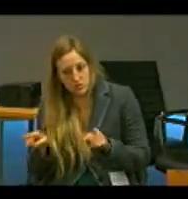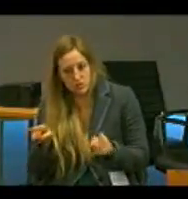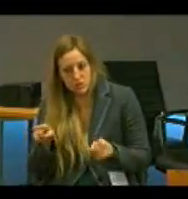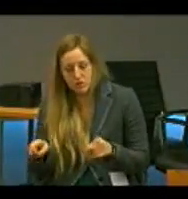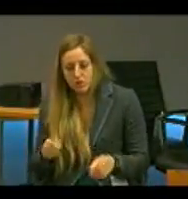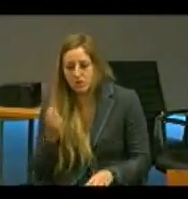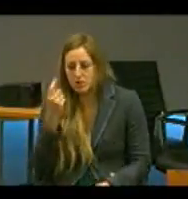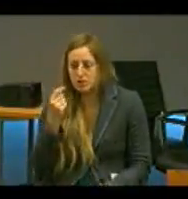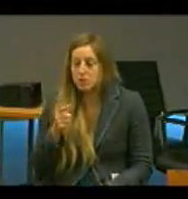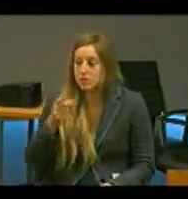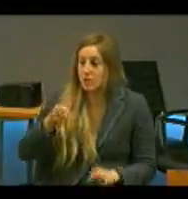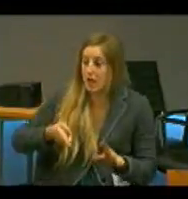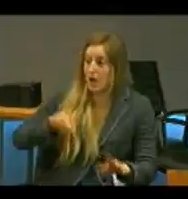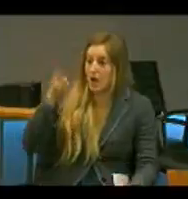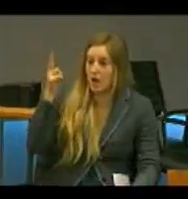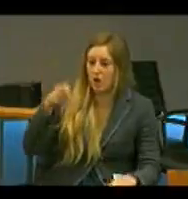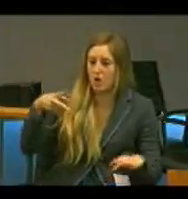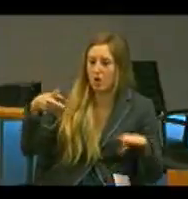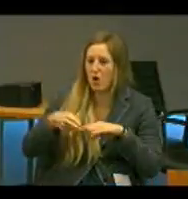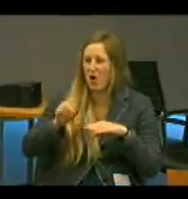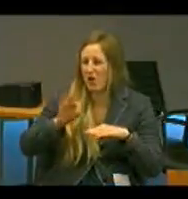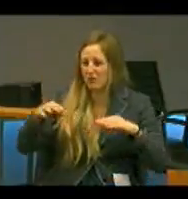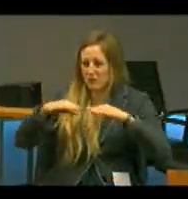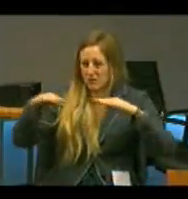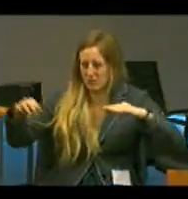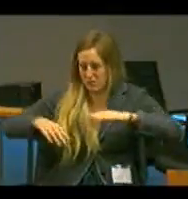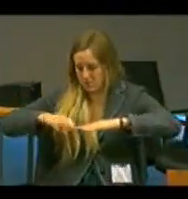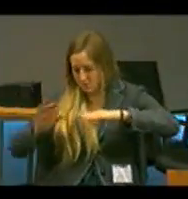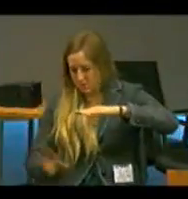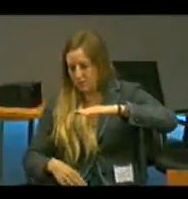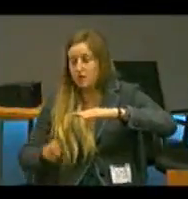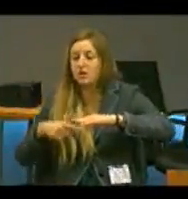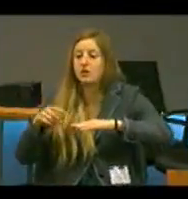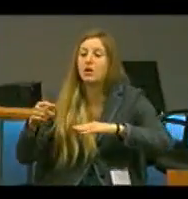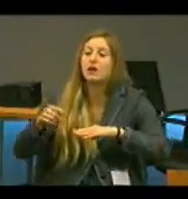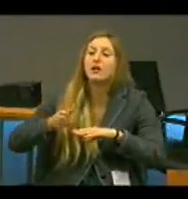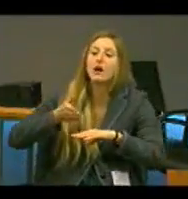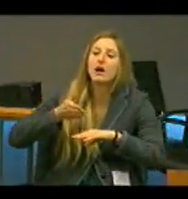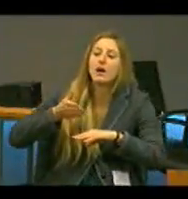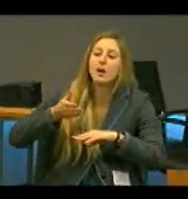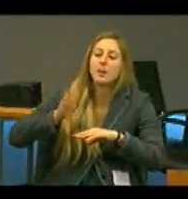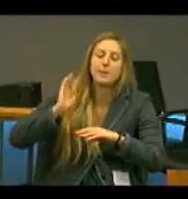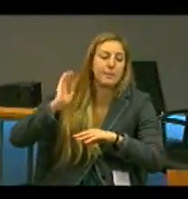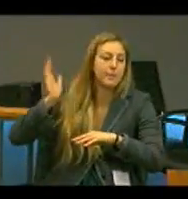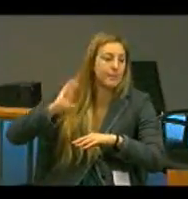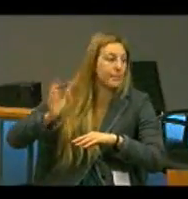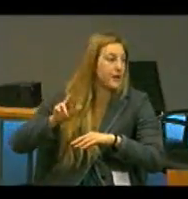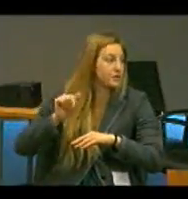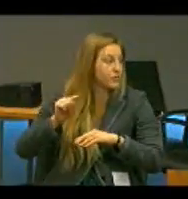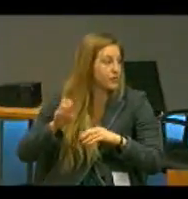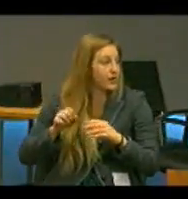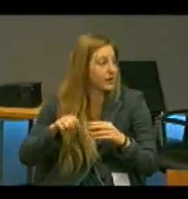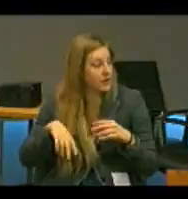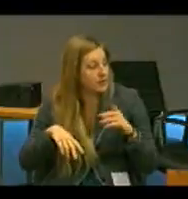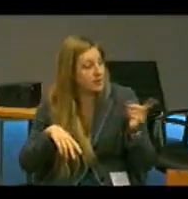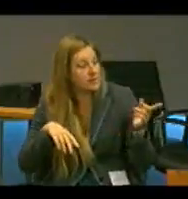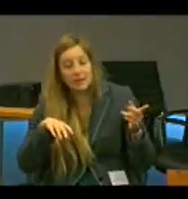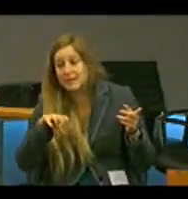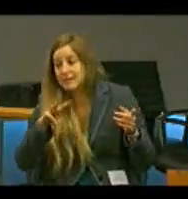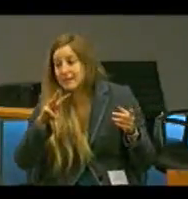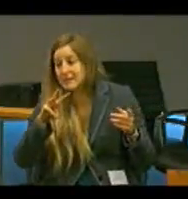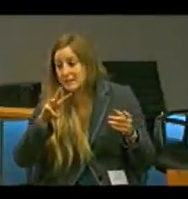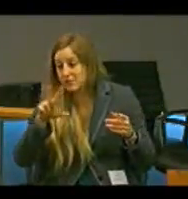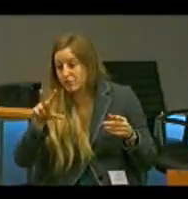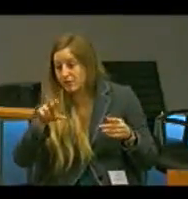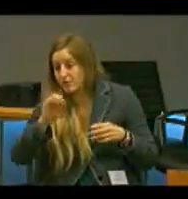the higher cutoff, the pass rate is 80% for the AG, the advantaged group, and 63%